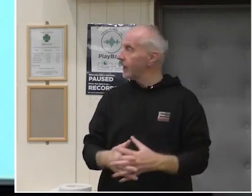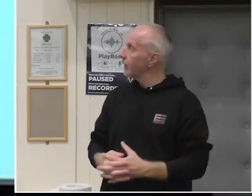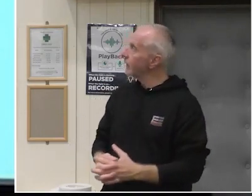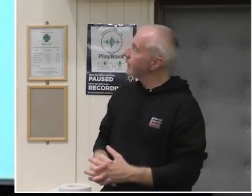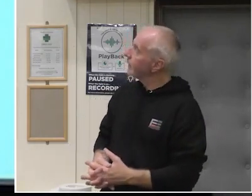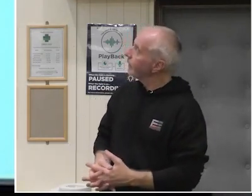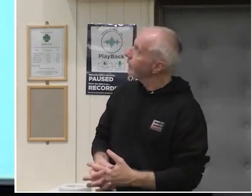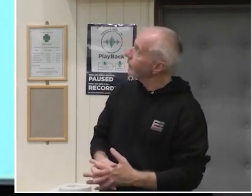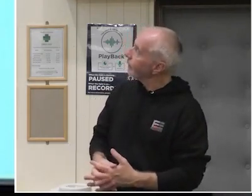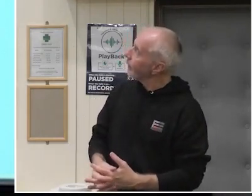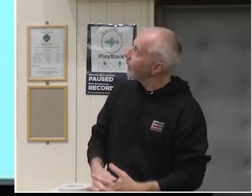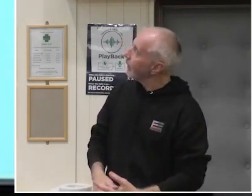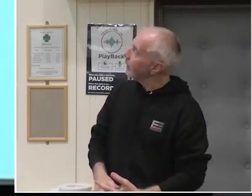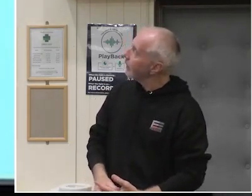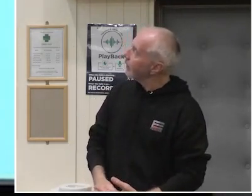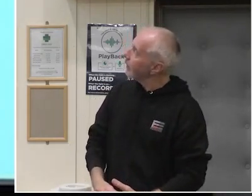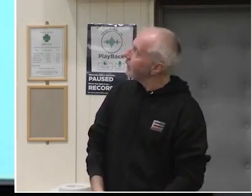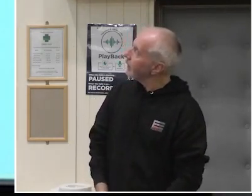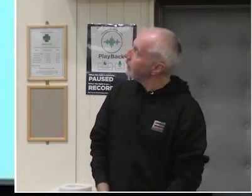of the presentation.